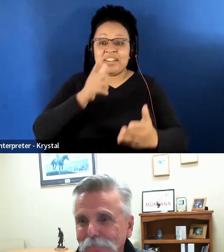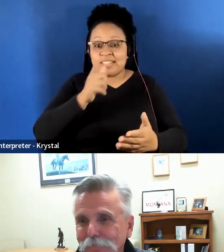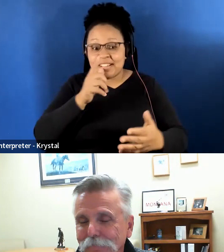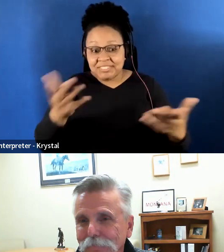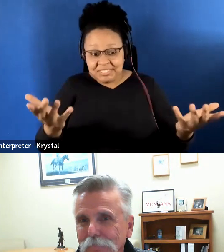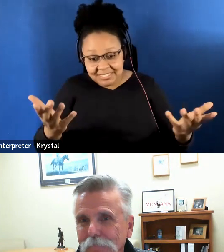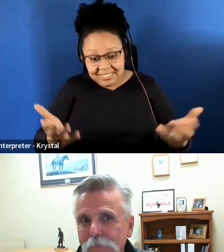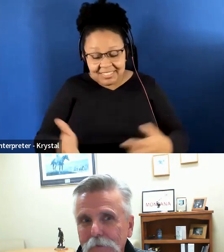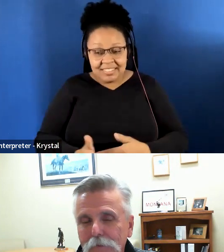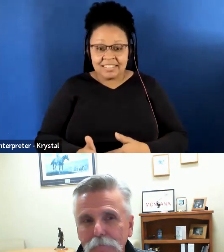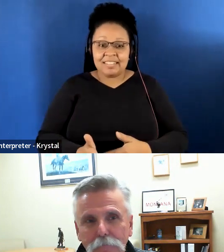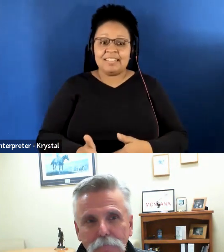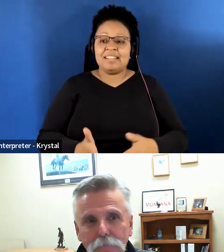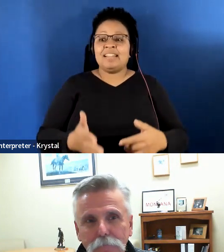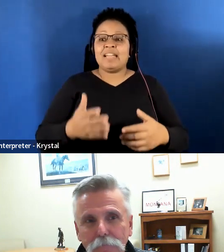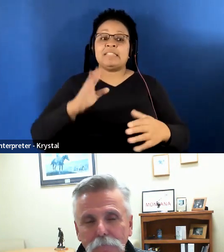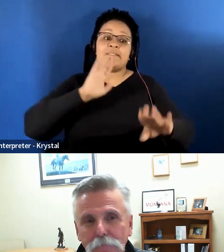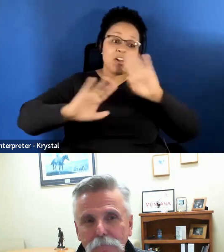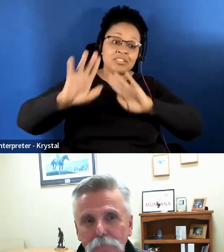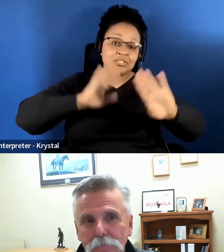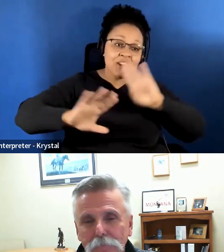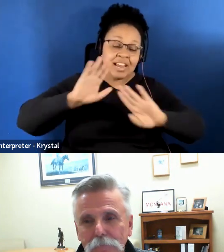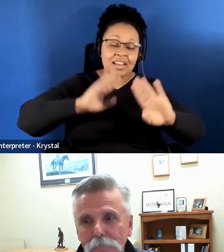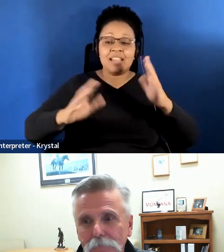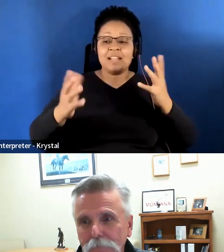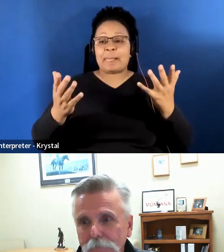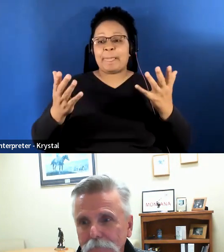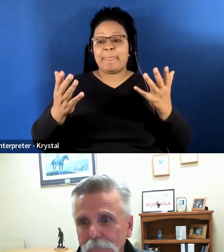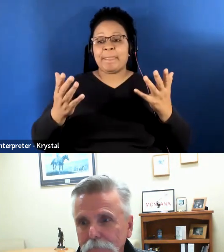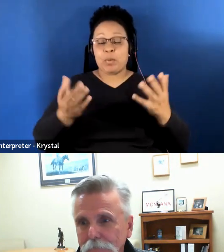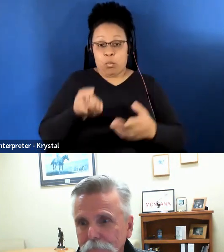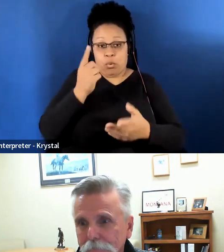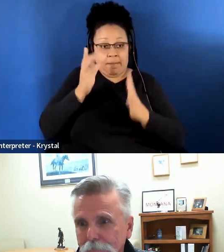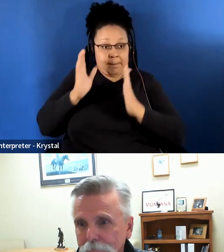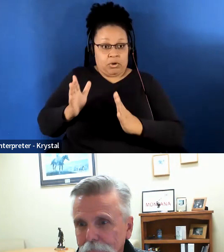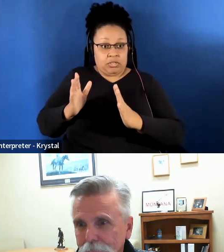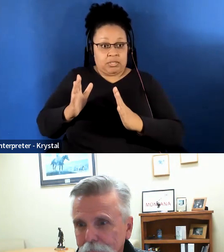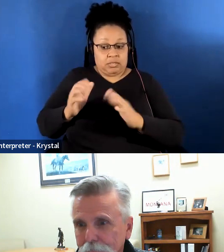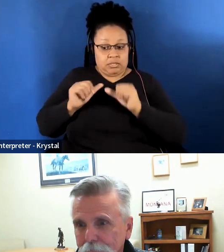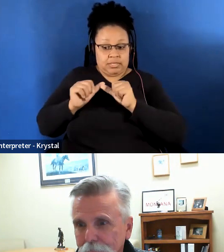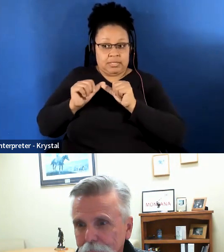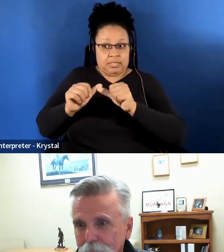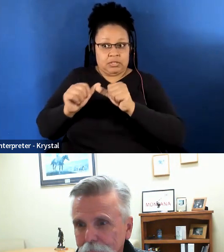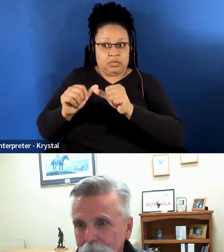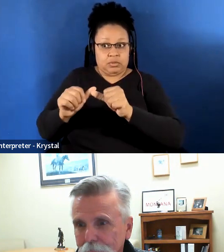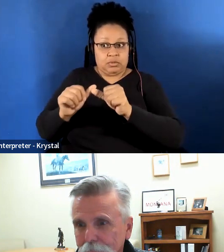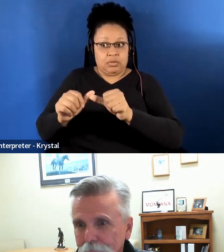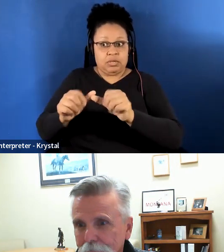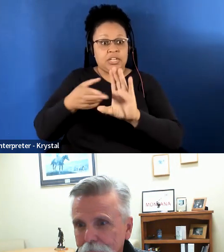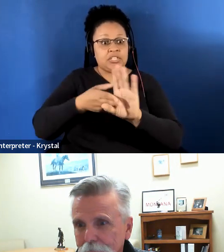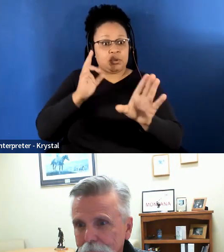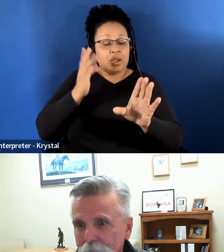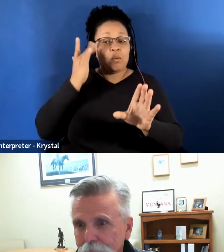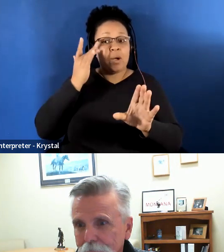do. It's frustrating. We had a person for quite a while. She left us because of